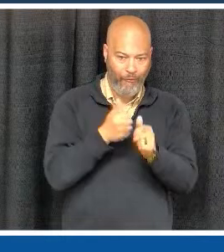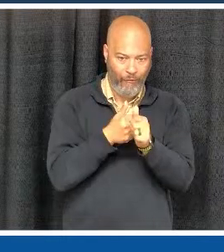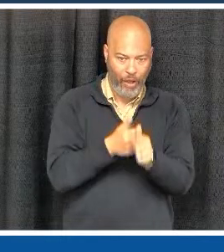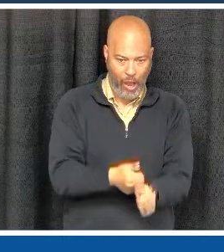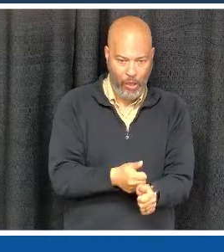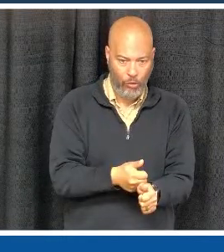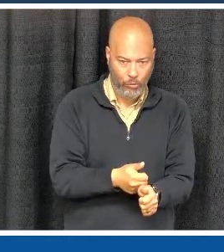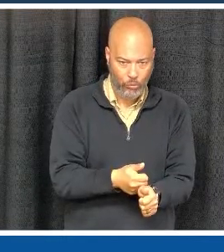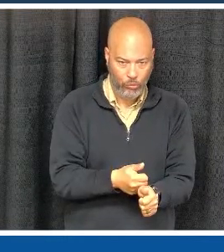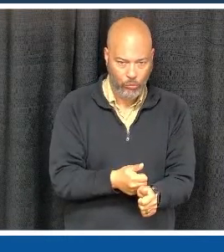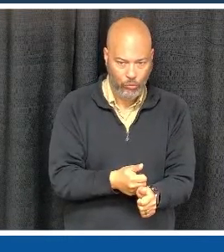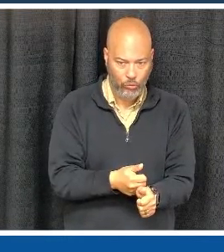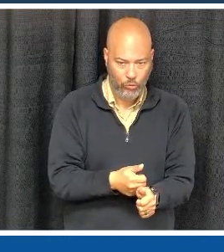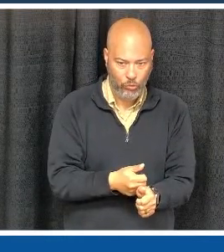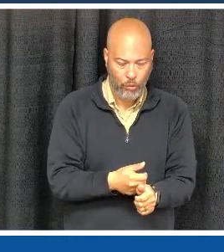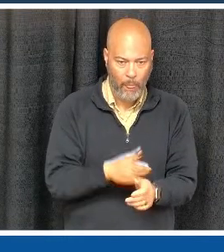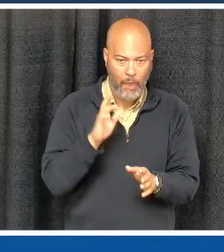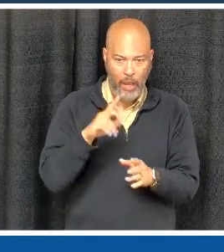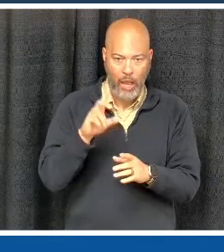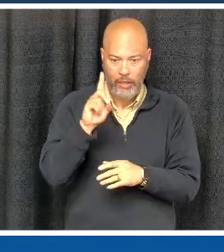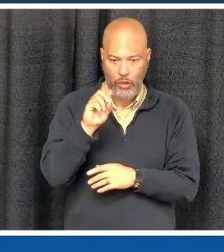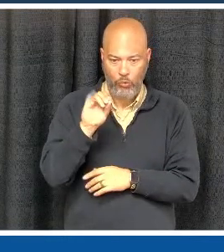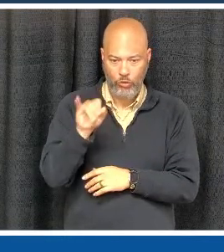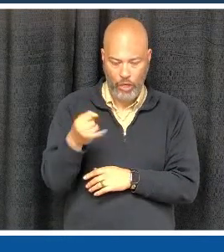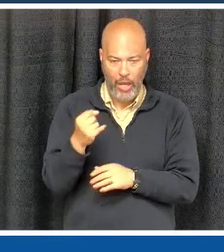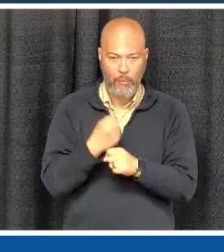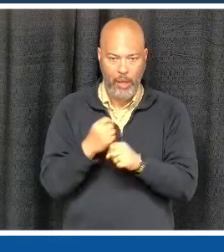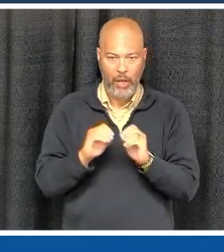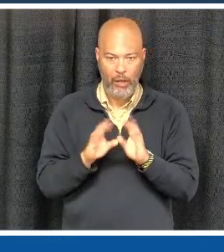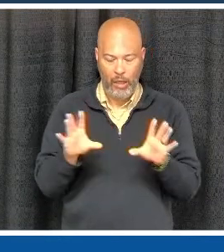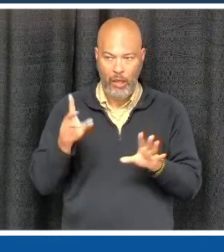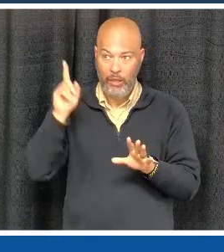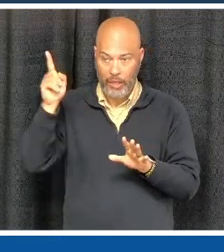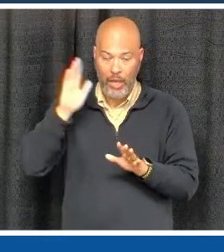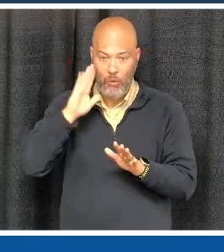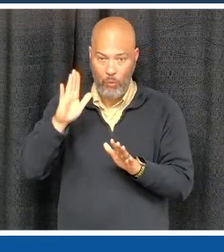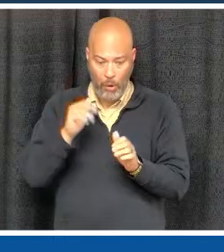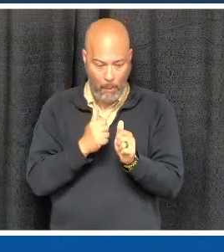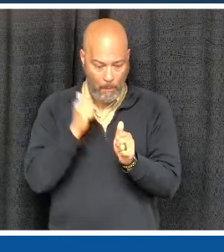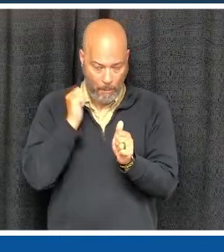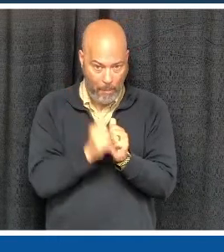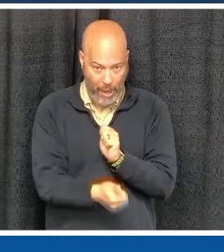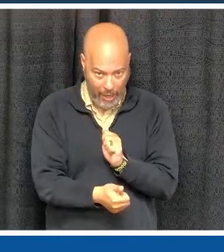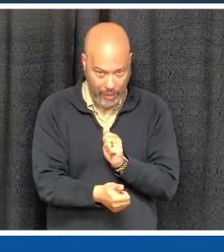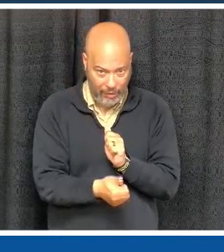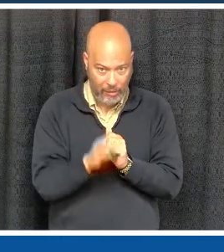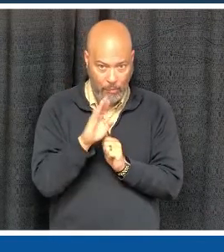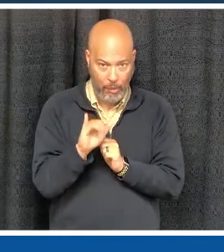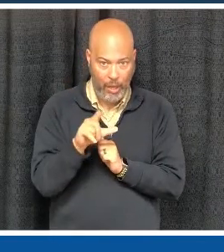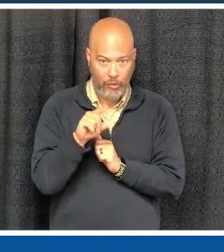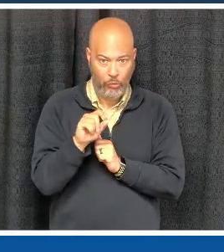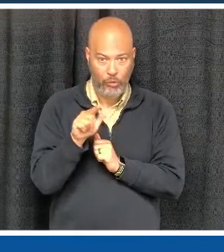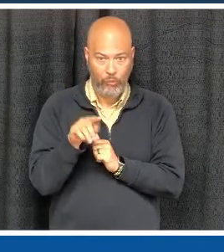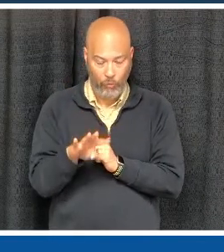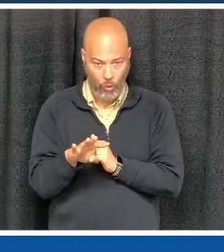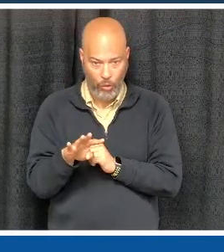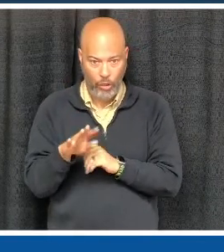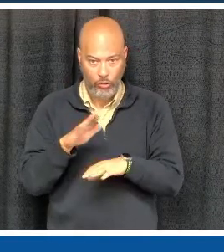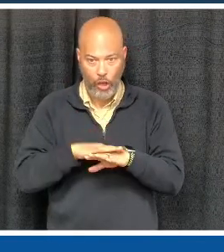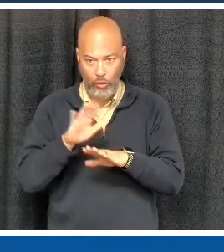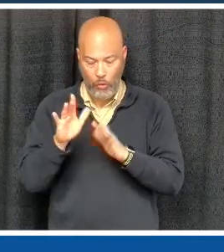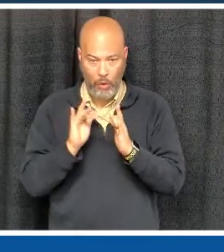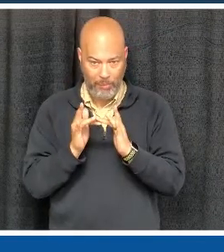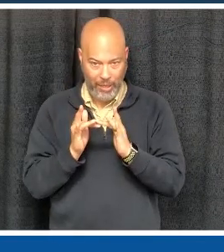the Department of Justice has made it clear that they will pass this by 2024. It's on their